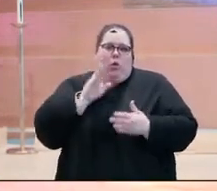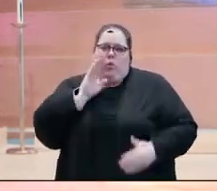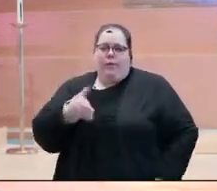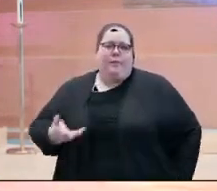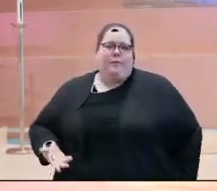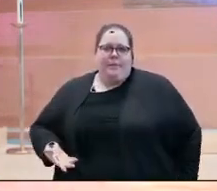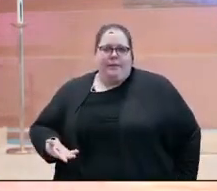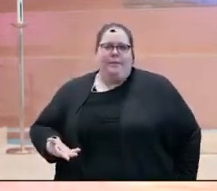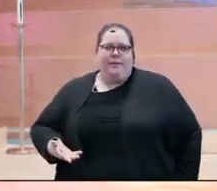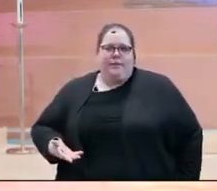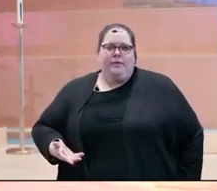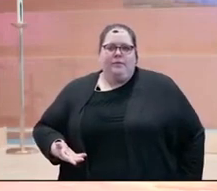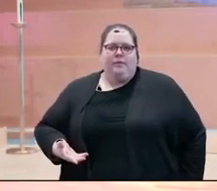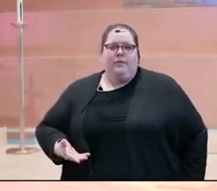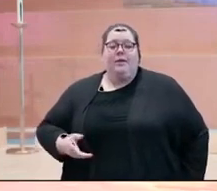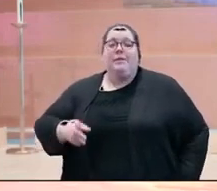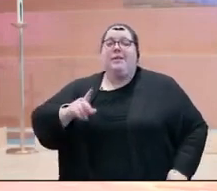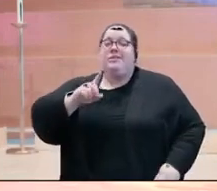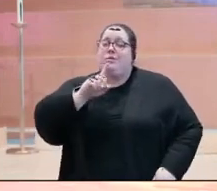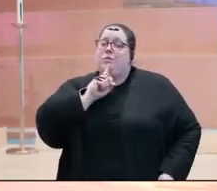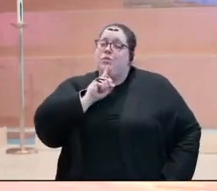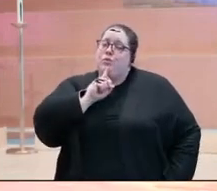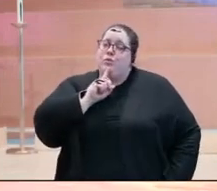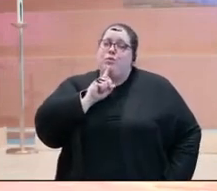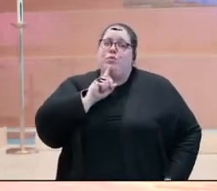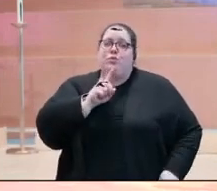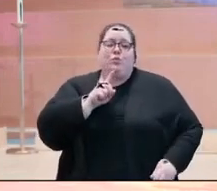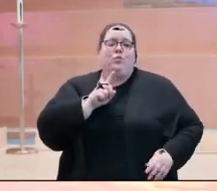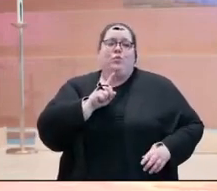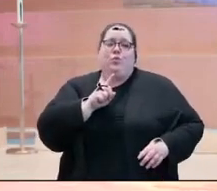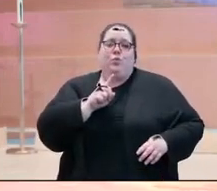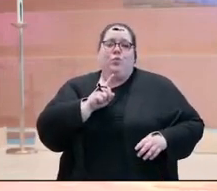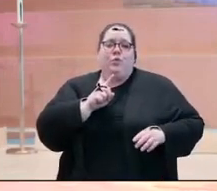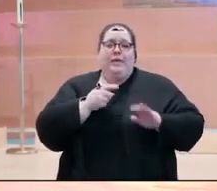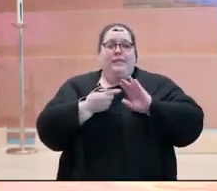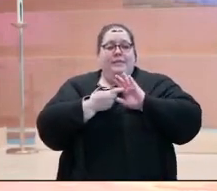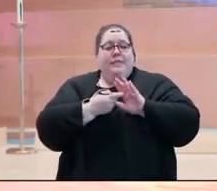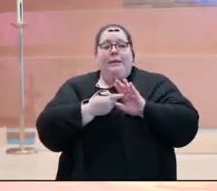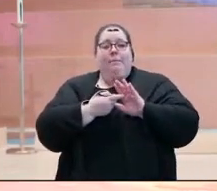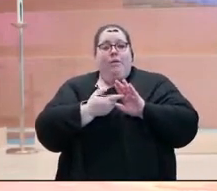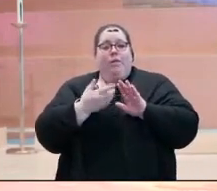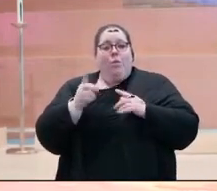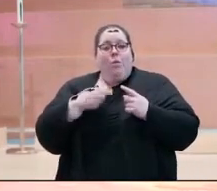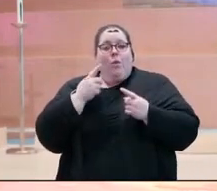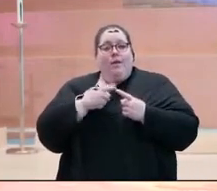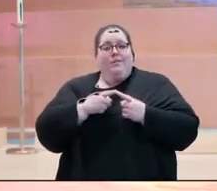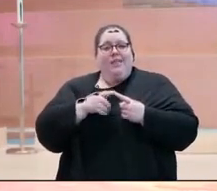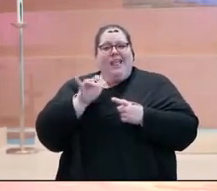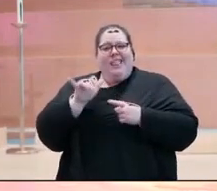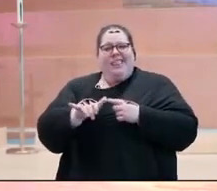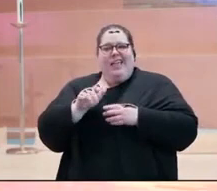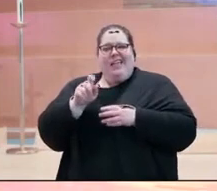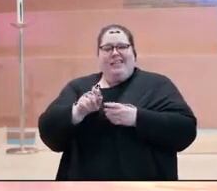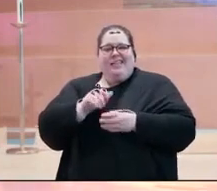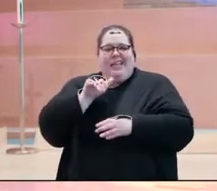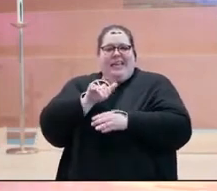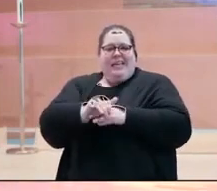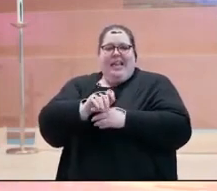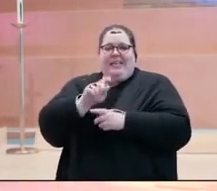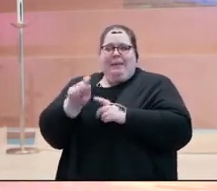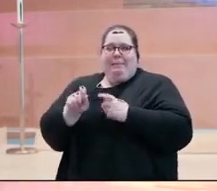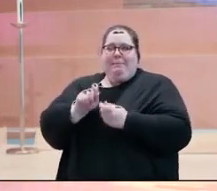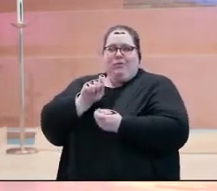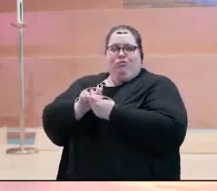that he shows of hospitality in the face of hostility comes on the night in which he was betrayed. Because on